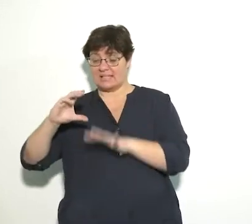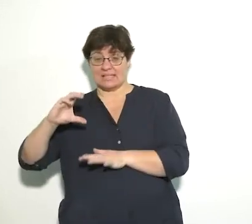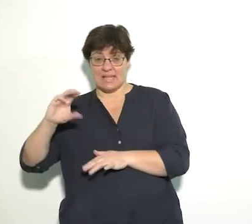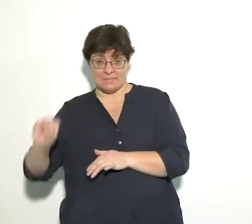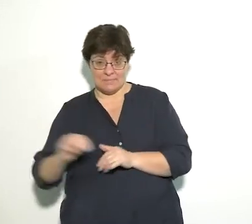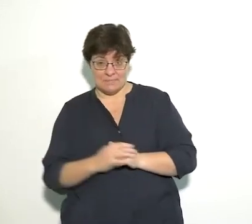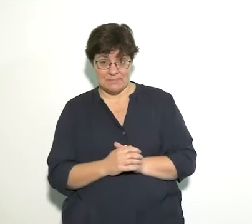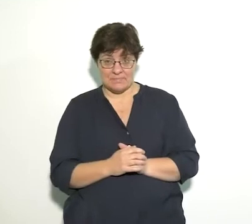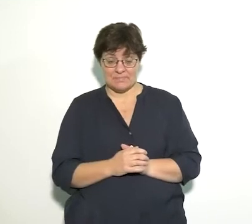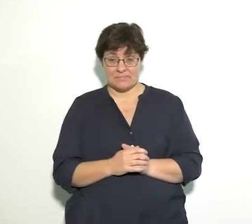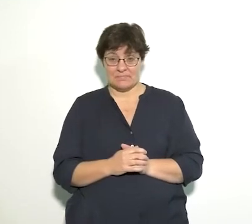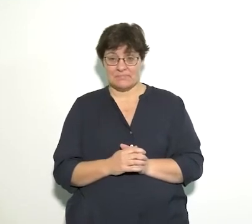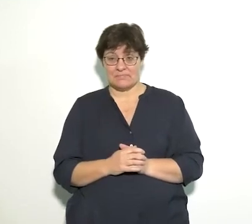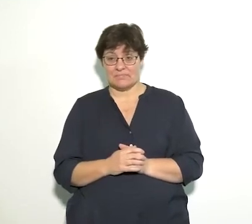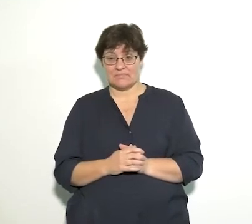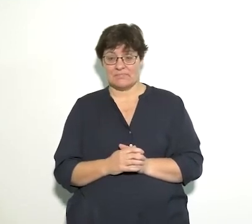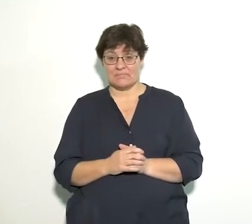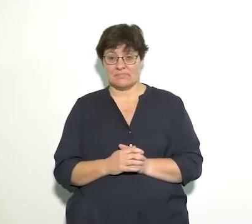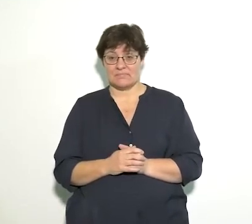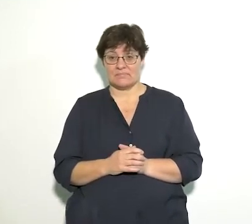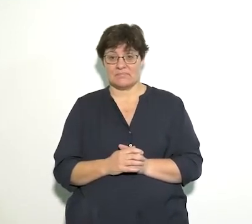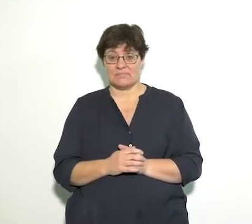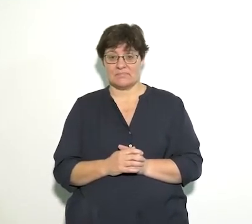it to size.